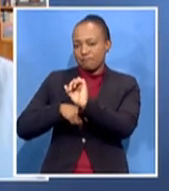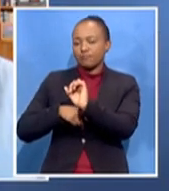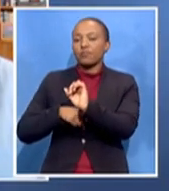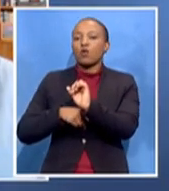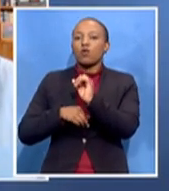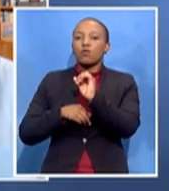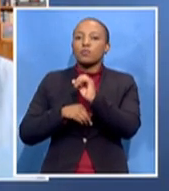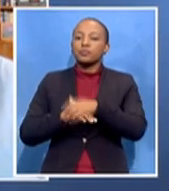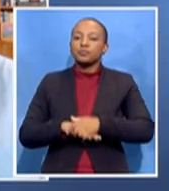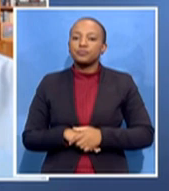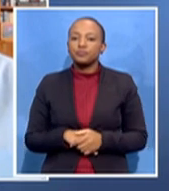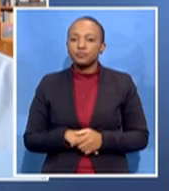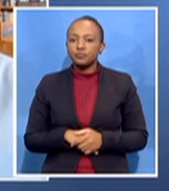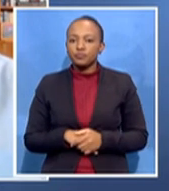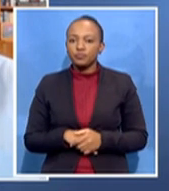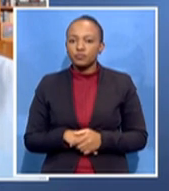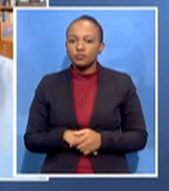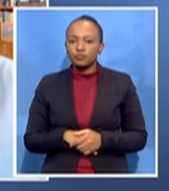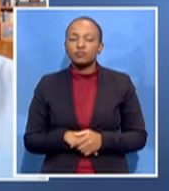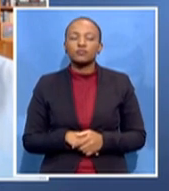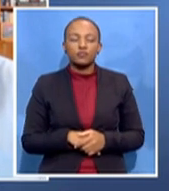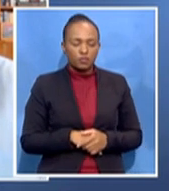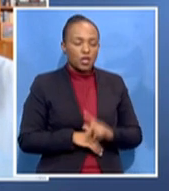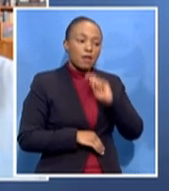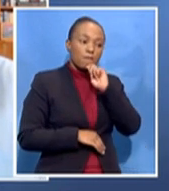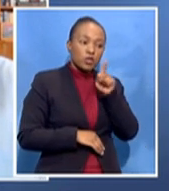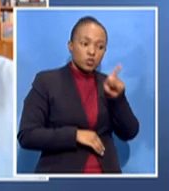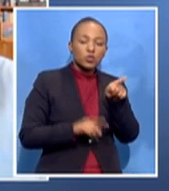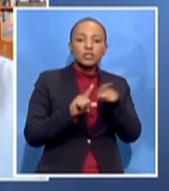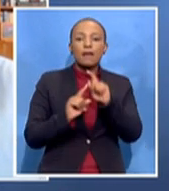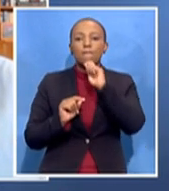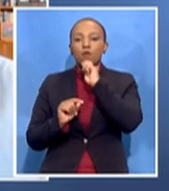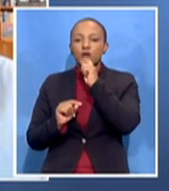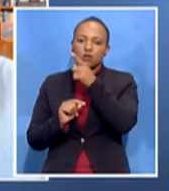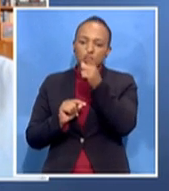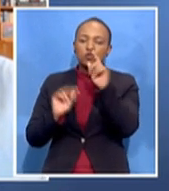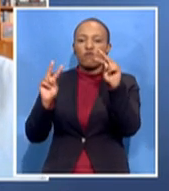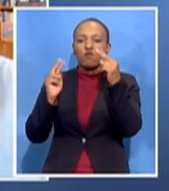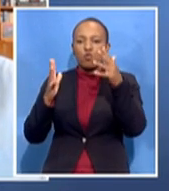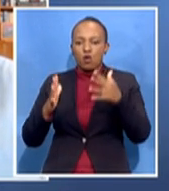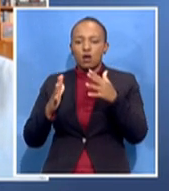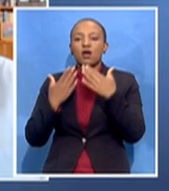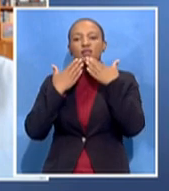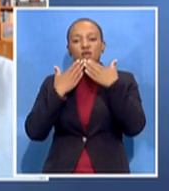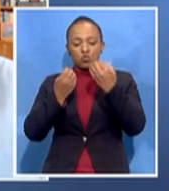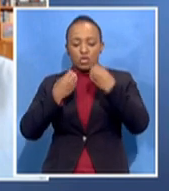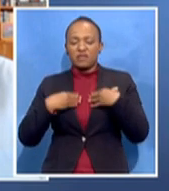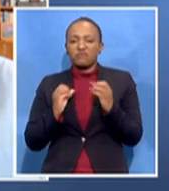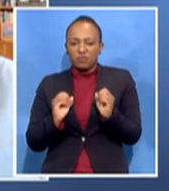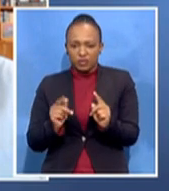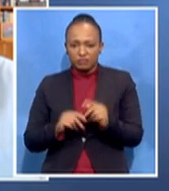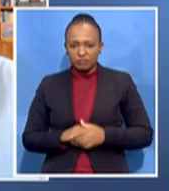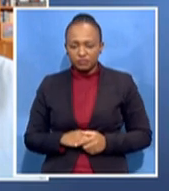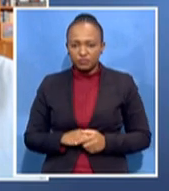Good morning to you, and good morning to your viewers as well. Thank you for the opportunity. What does the law say when someone is